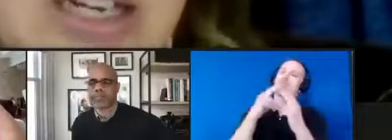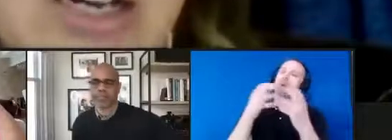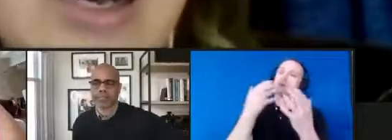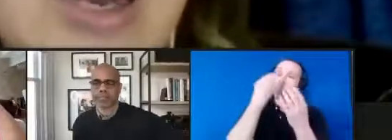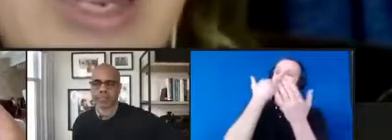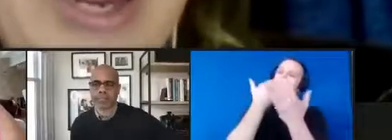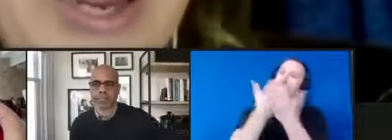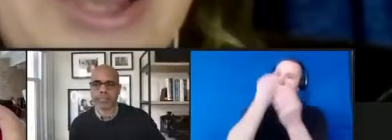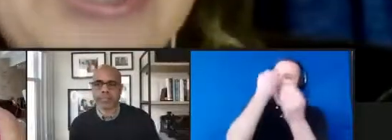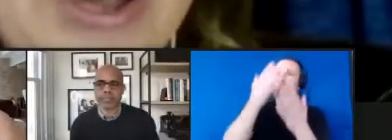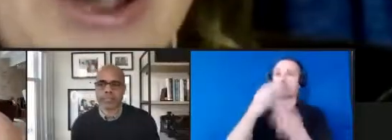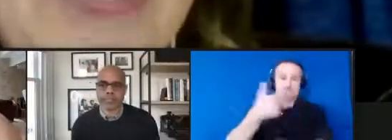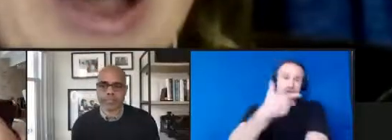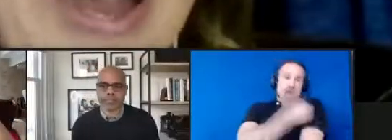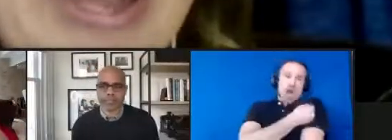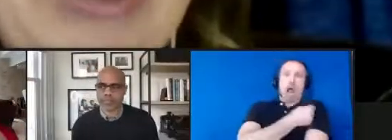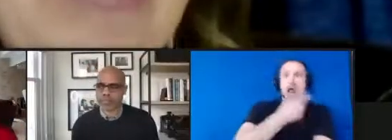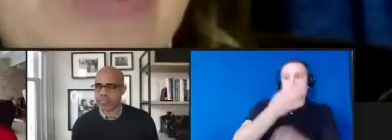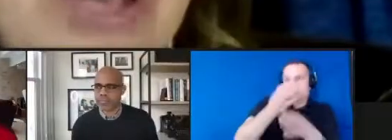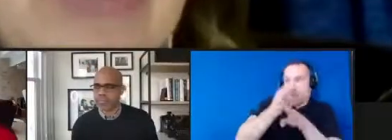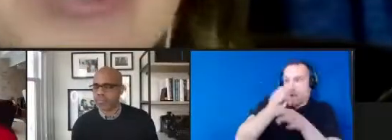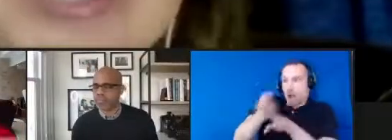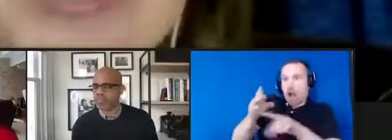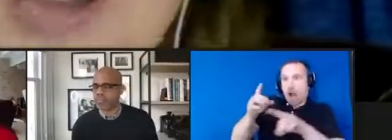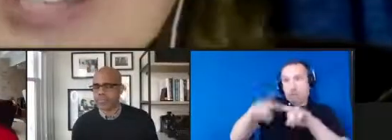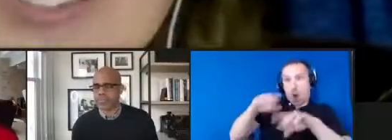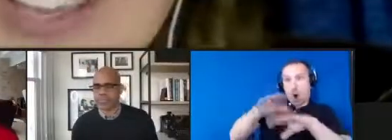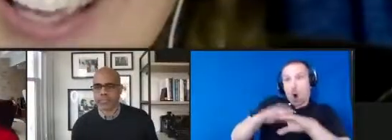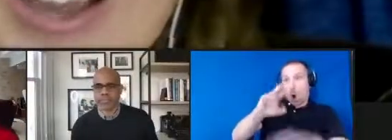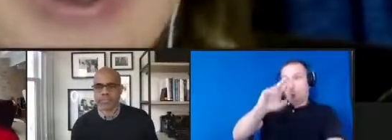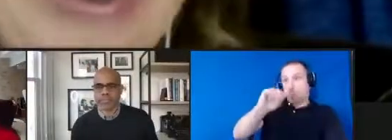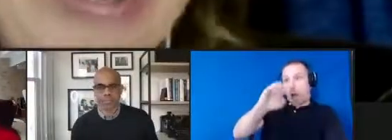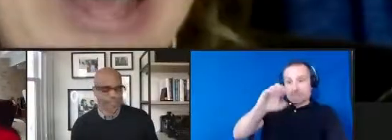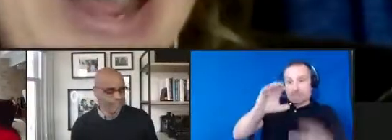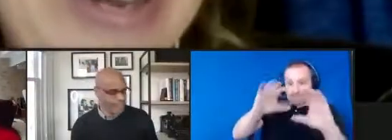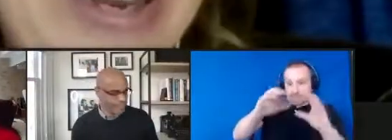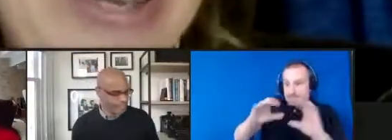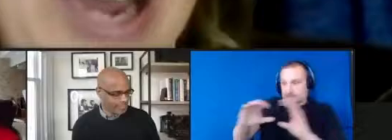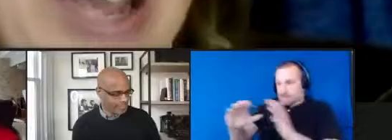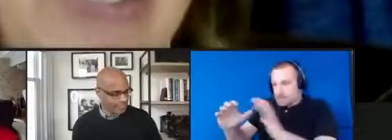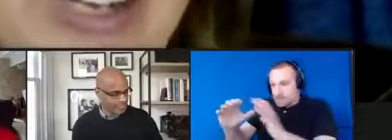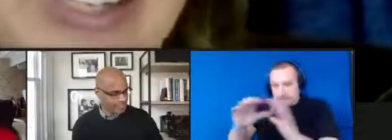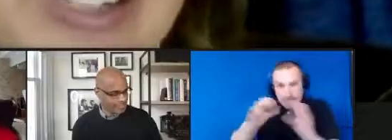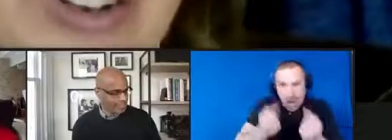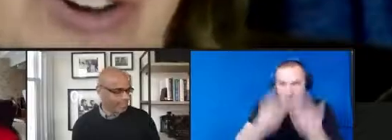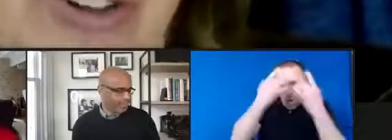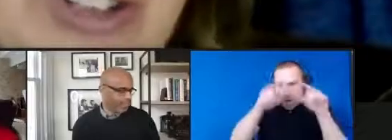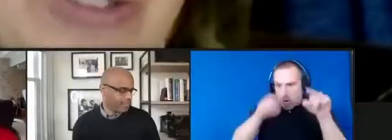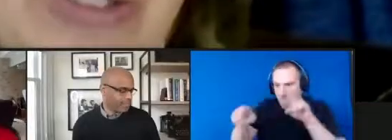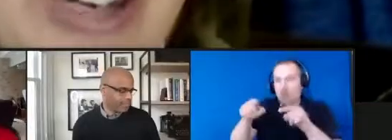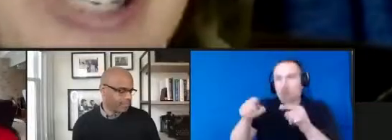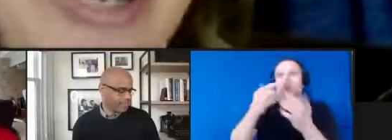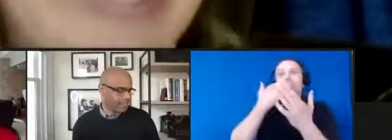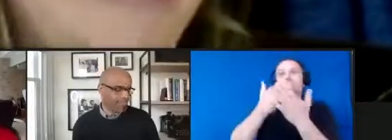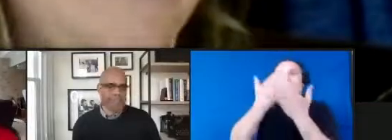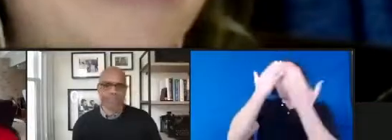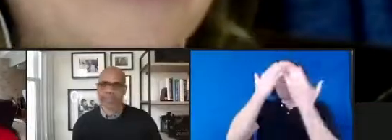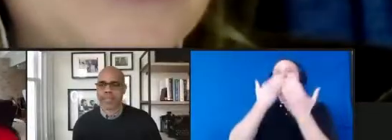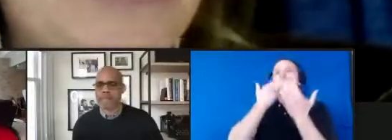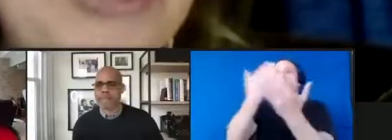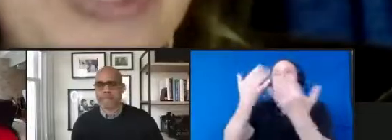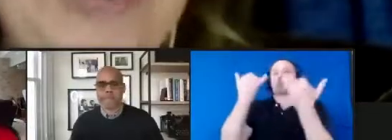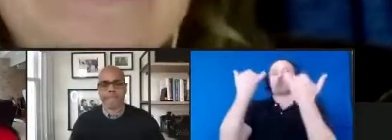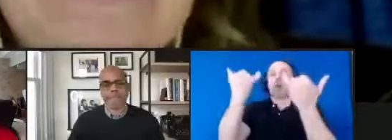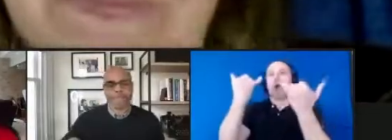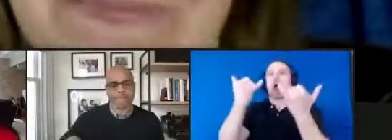our mind here. And we will see you next week again, and I am going to turn it over to Rajeshri.